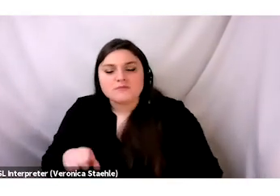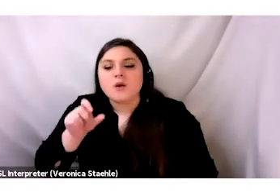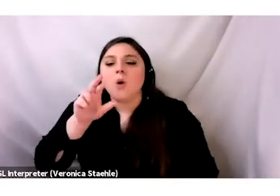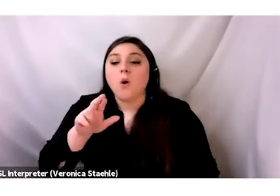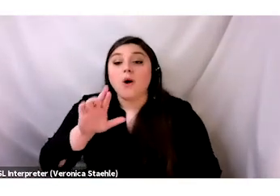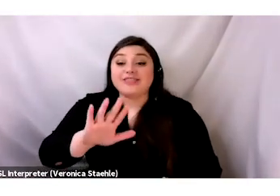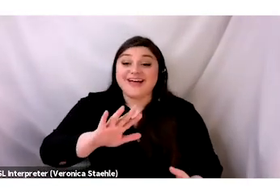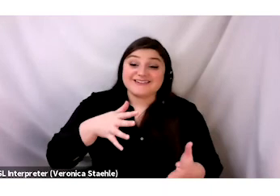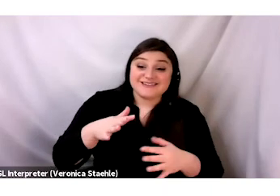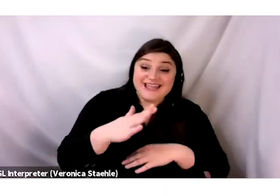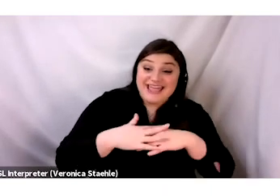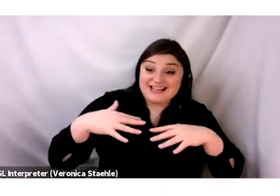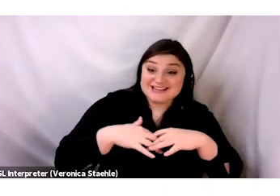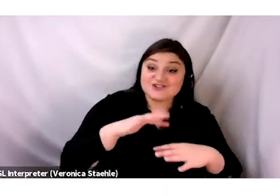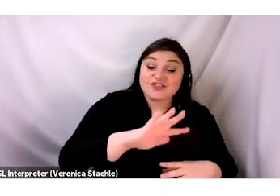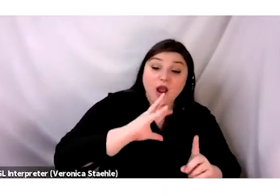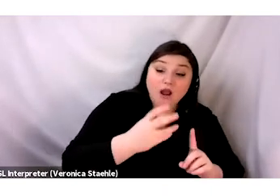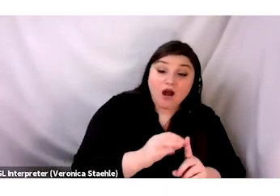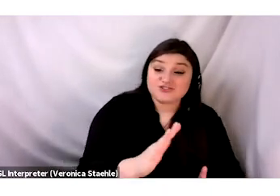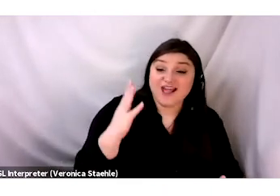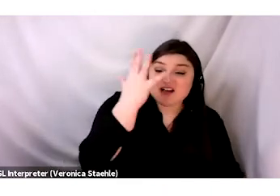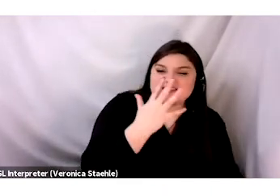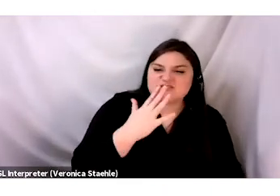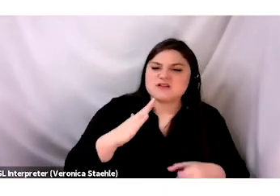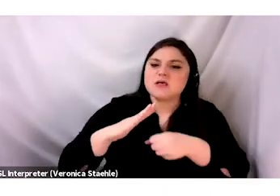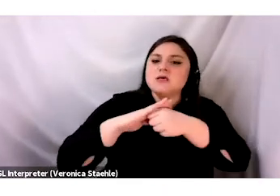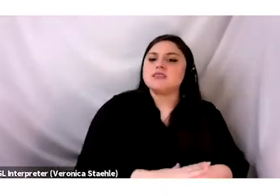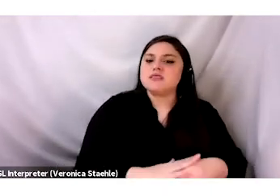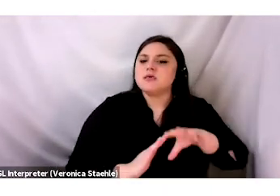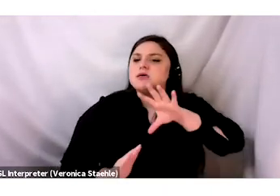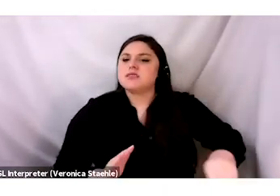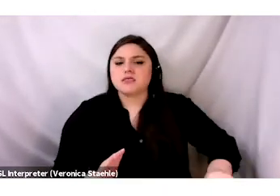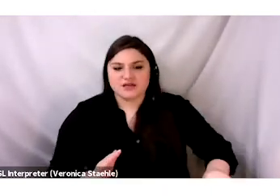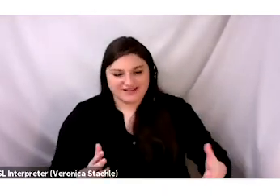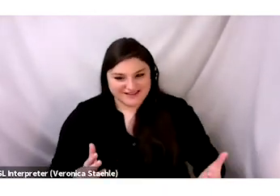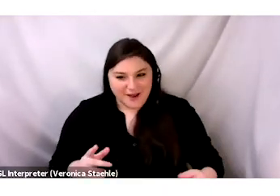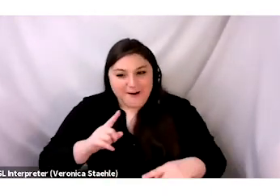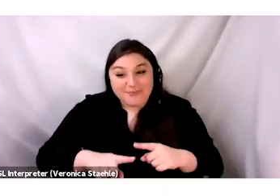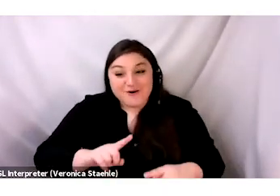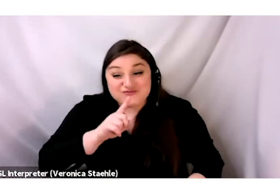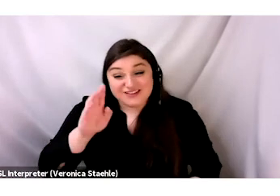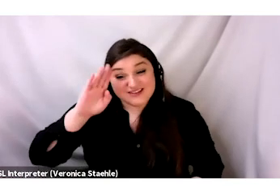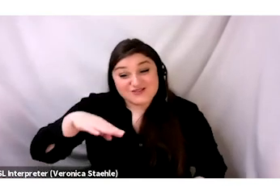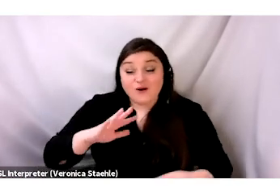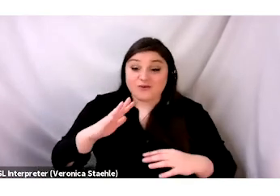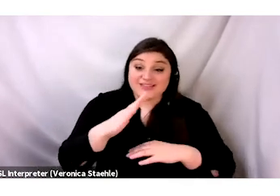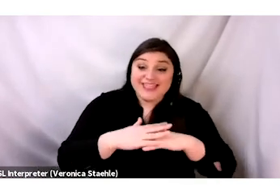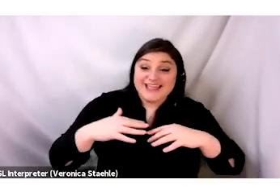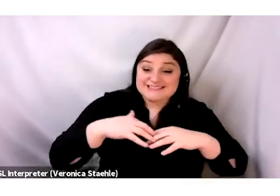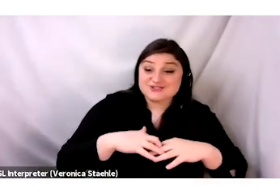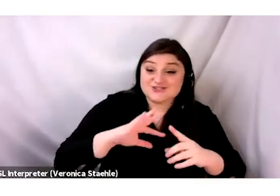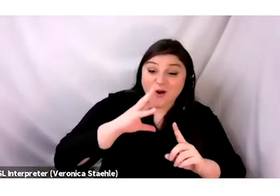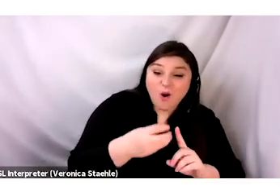the sort of choking out of indigenous cultures and aesthetics, which are